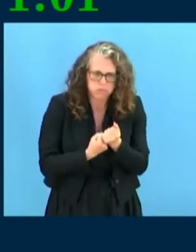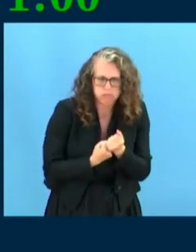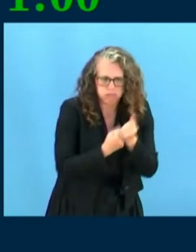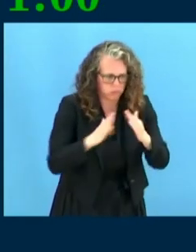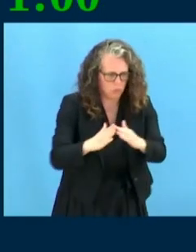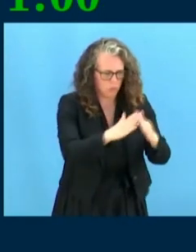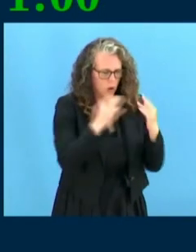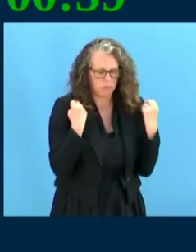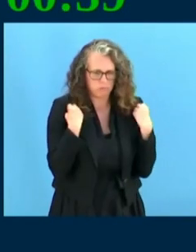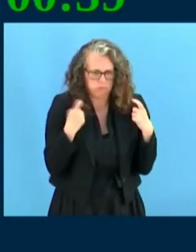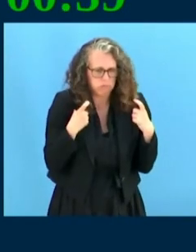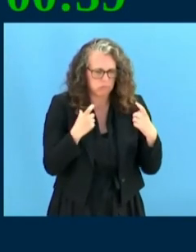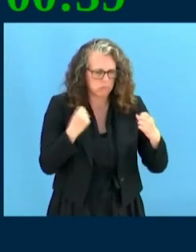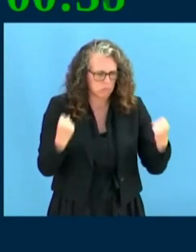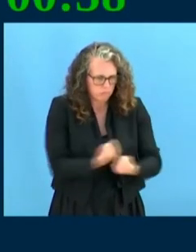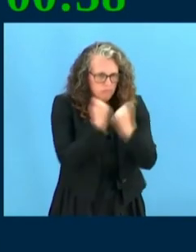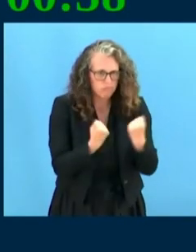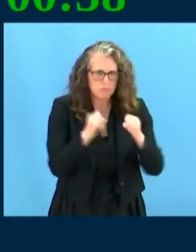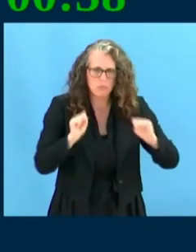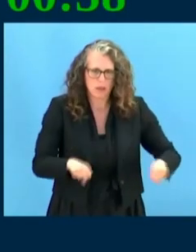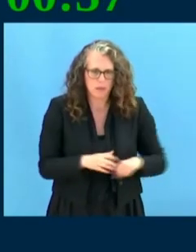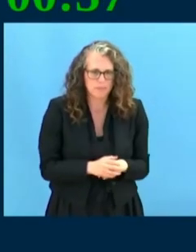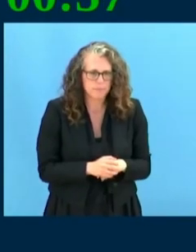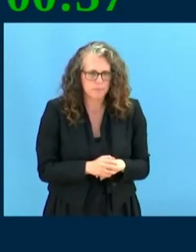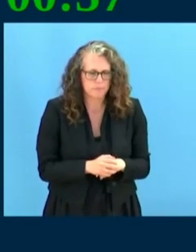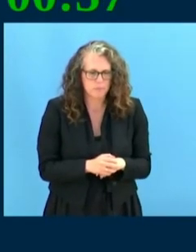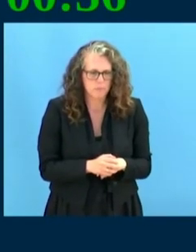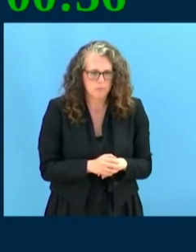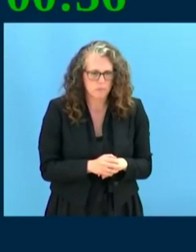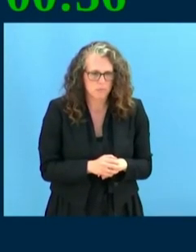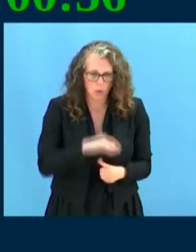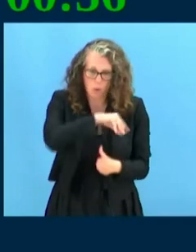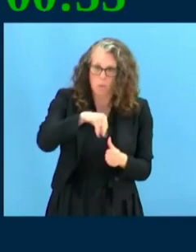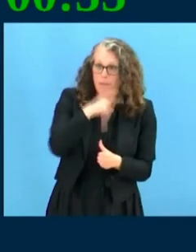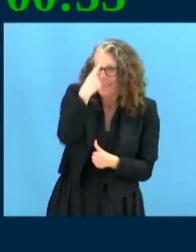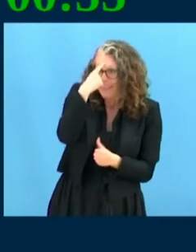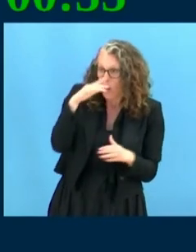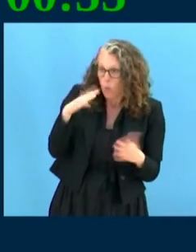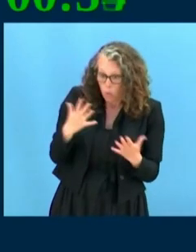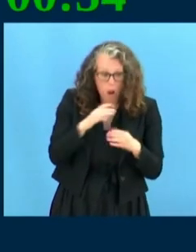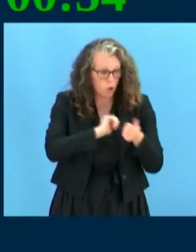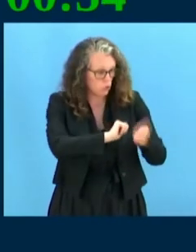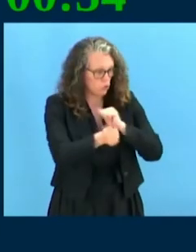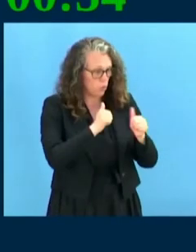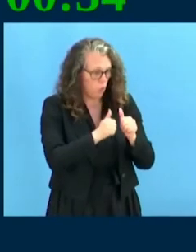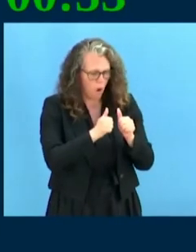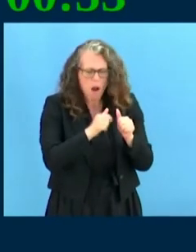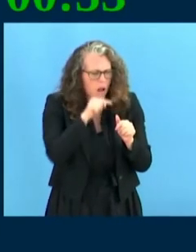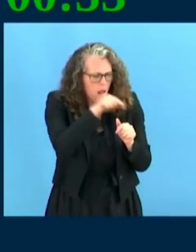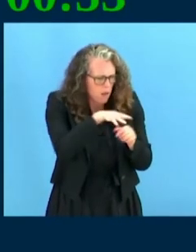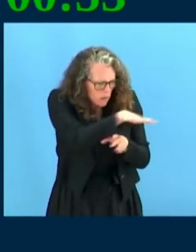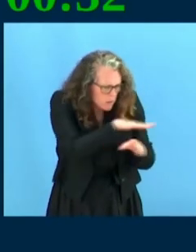of vandalism, against cultural and religious objects. Extreme manifestations of Armenians hatred and sowing of hatred. It is worth